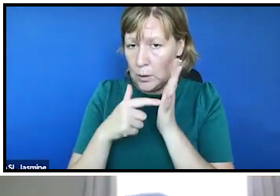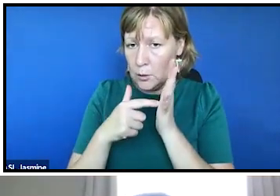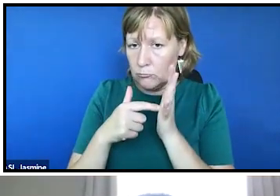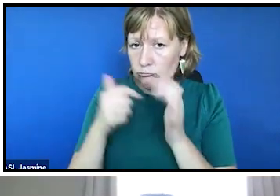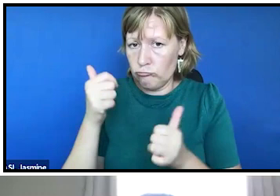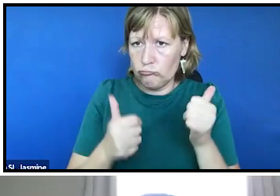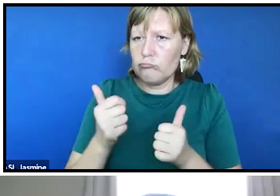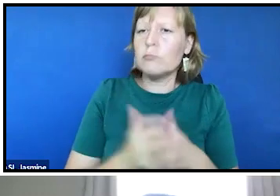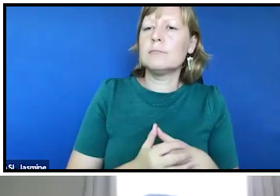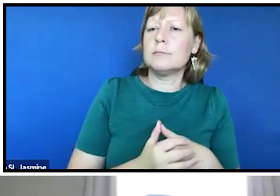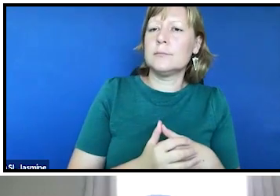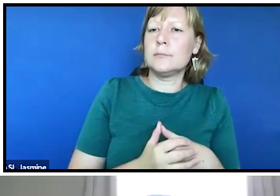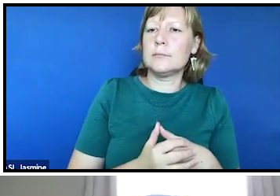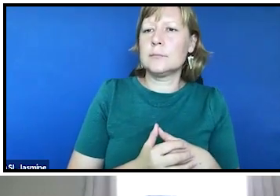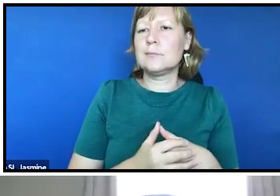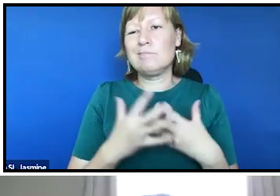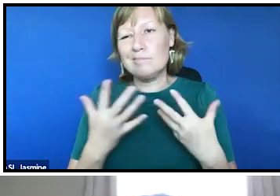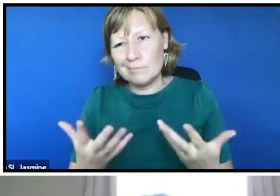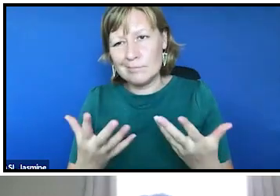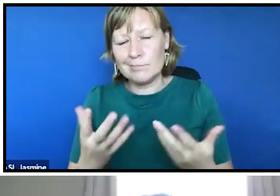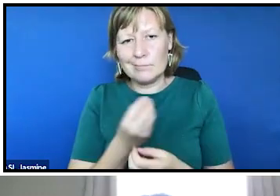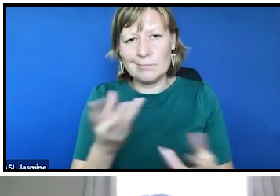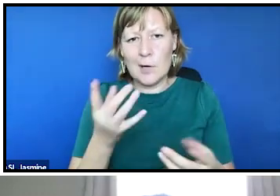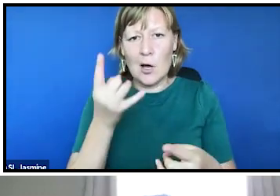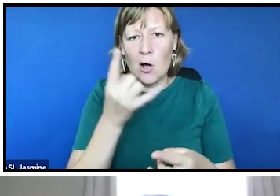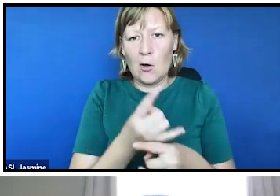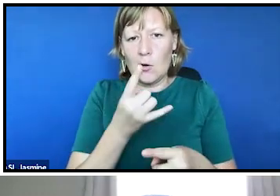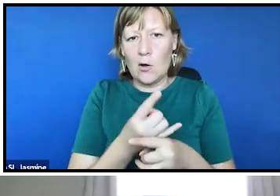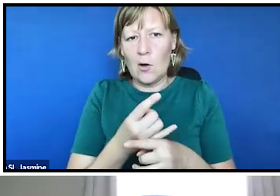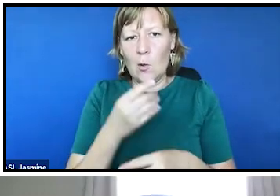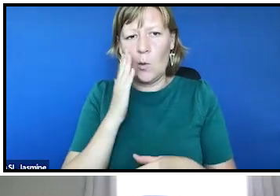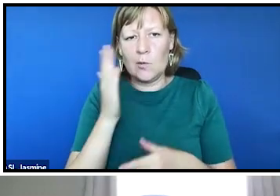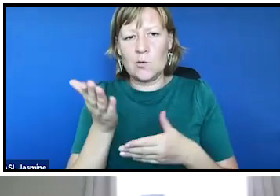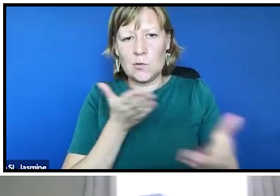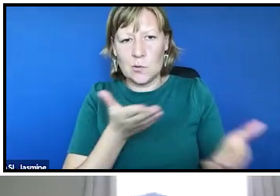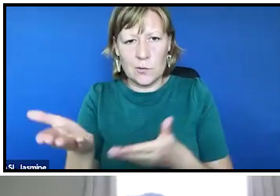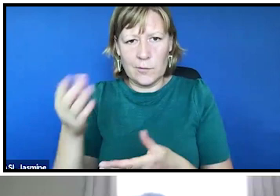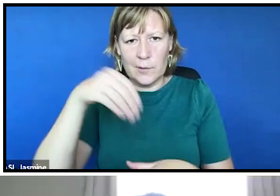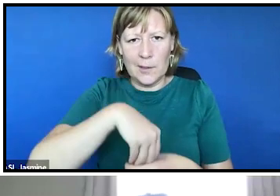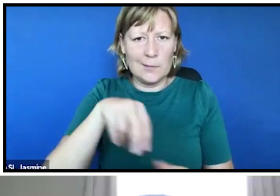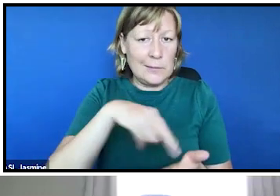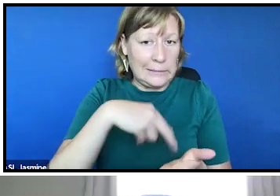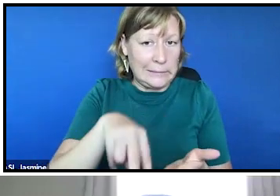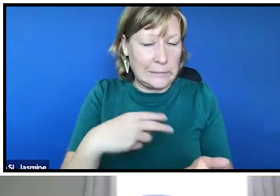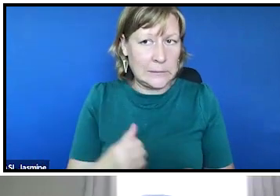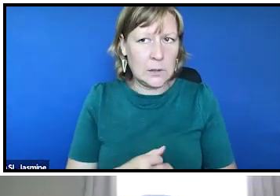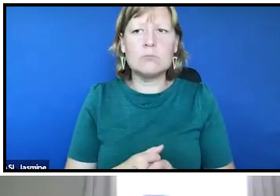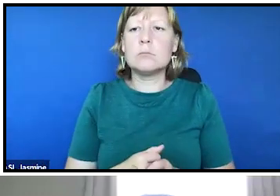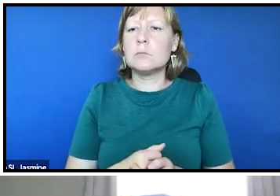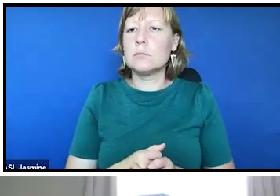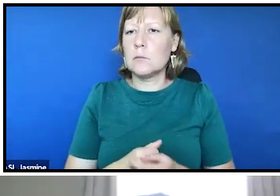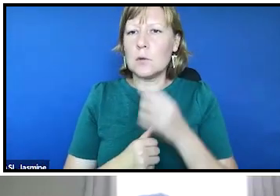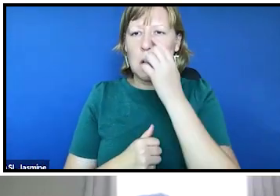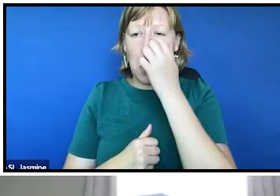So I'm just gonna say that there is alcohol at the dance. I don't know if that's a problem, but people in the DD system, adults that we know, have been treated